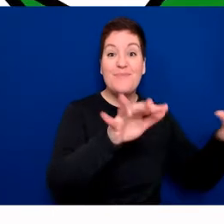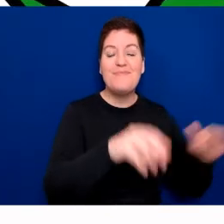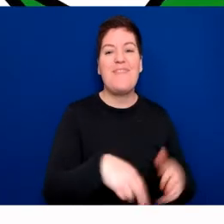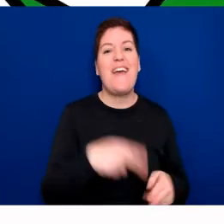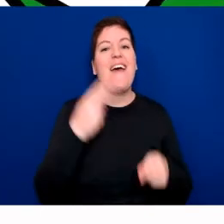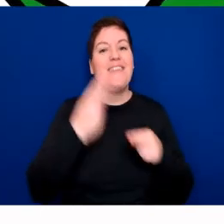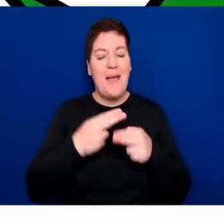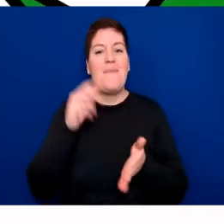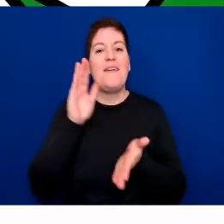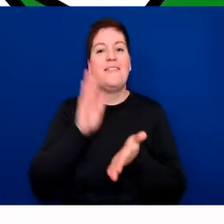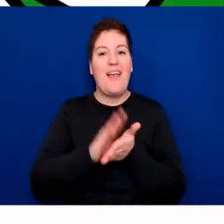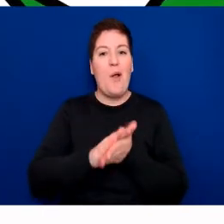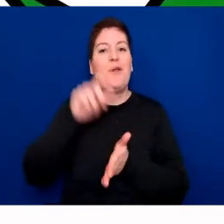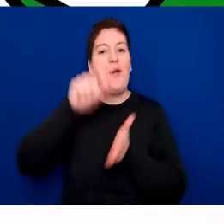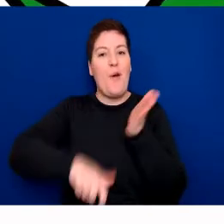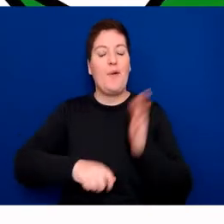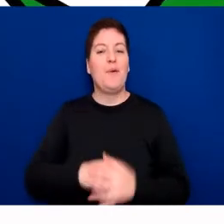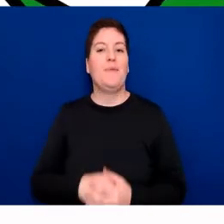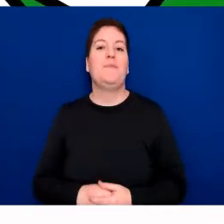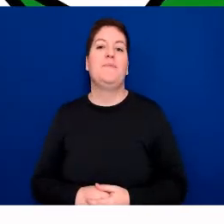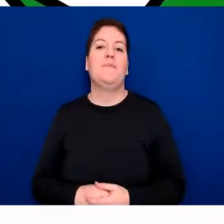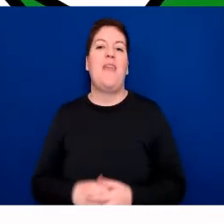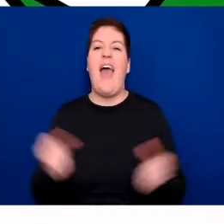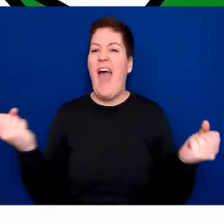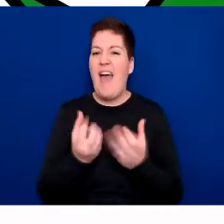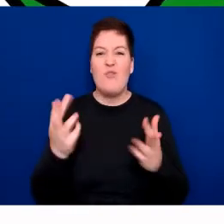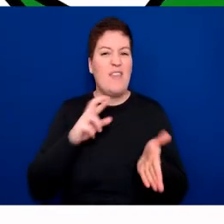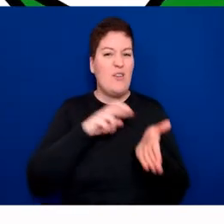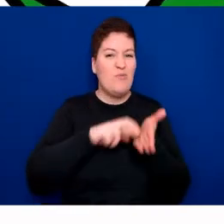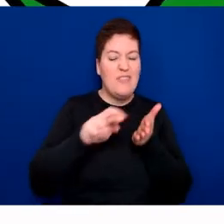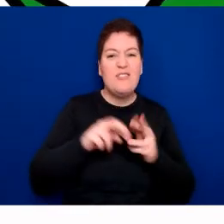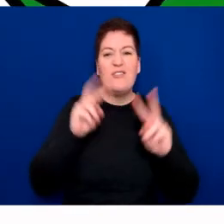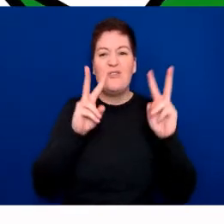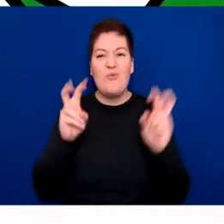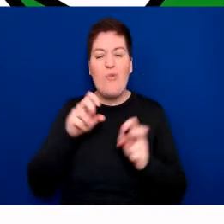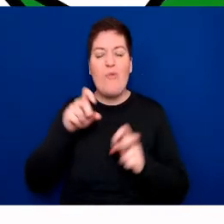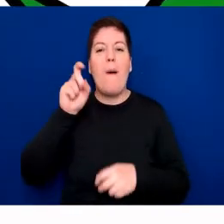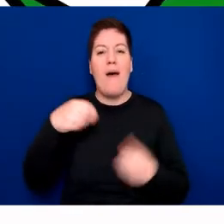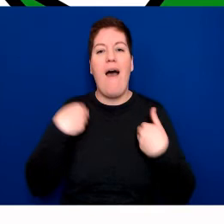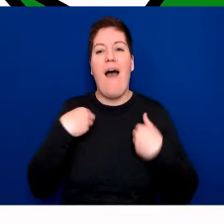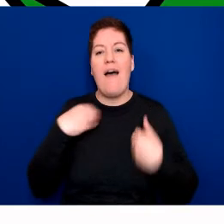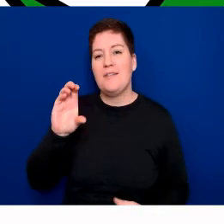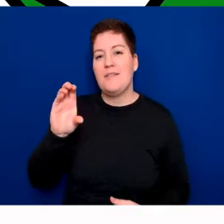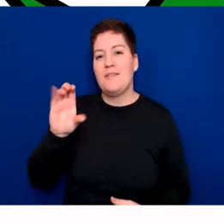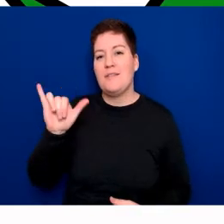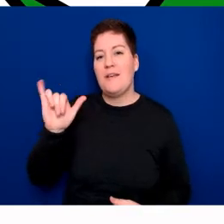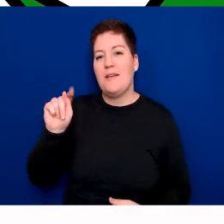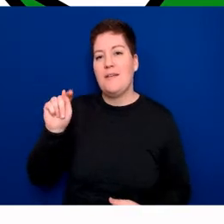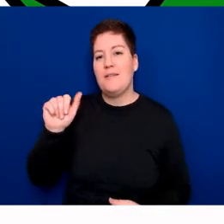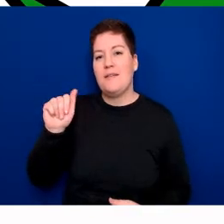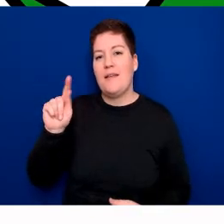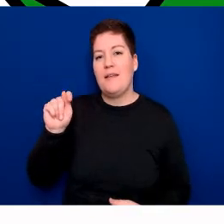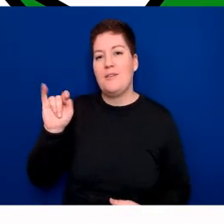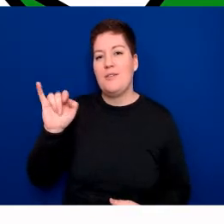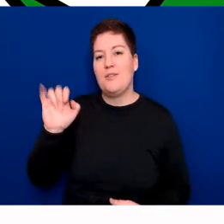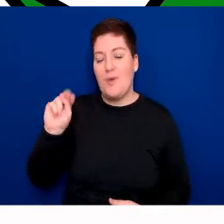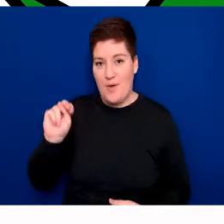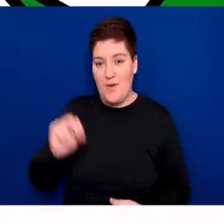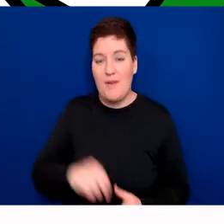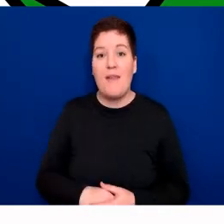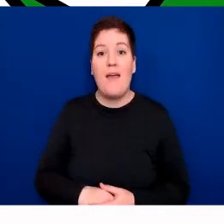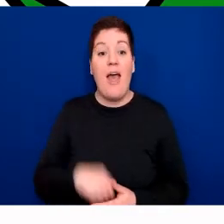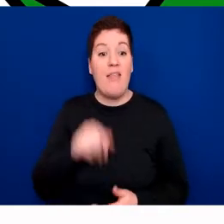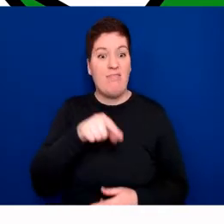then deemed a scholarly article. The research in the article is documented in citations, and the article